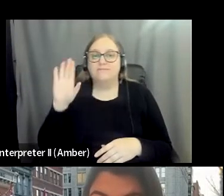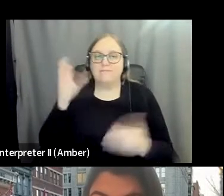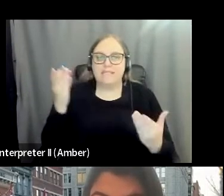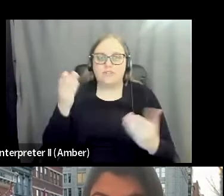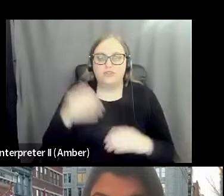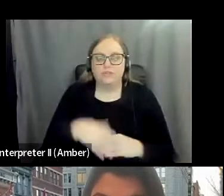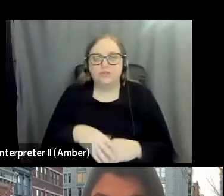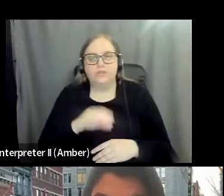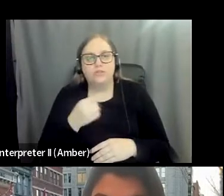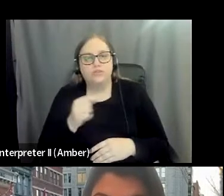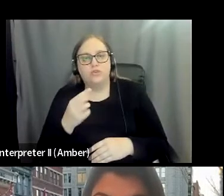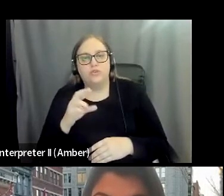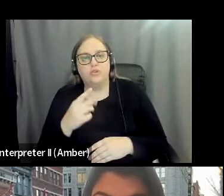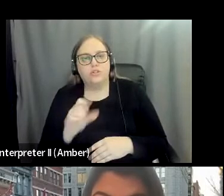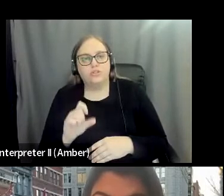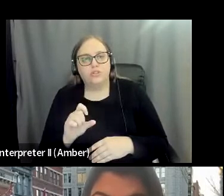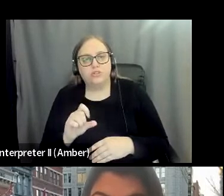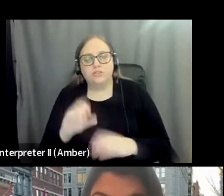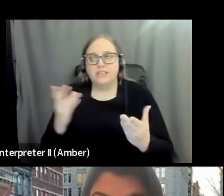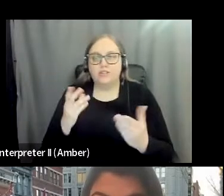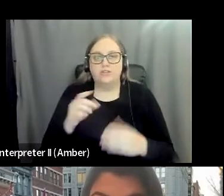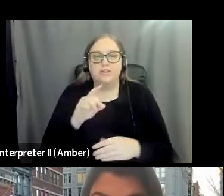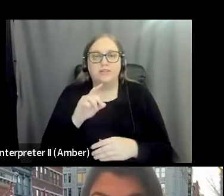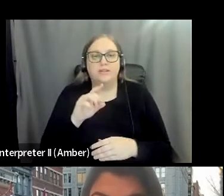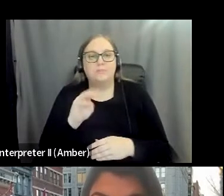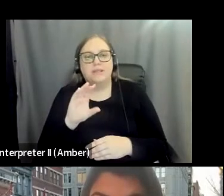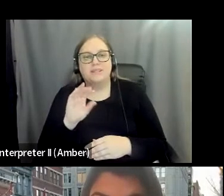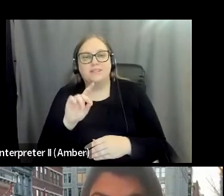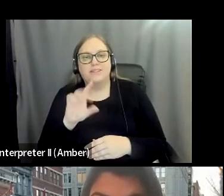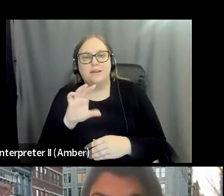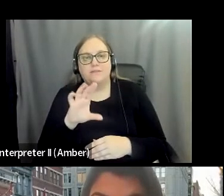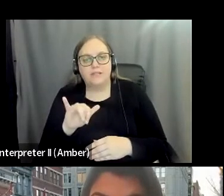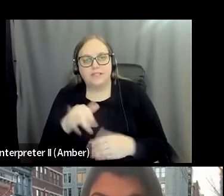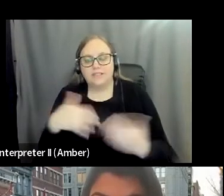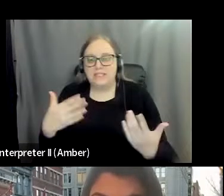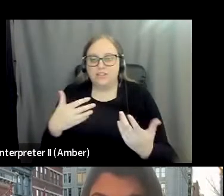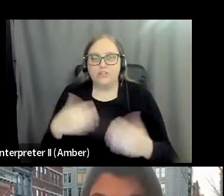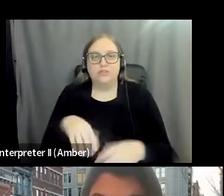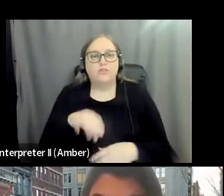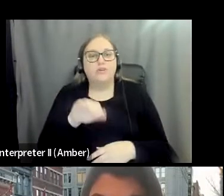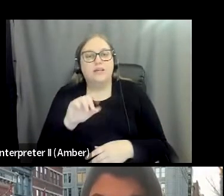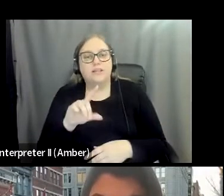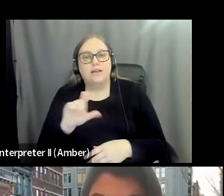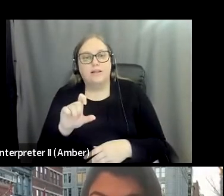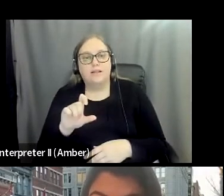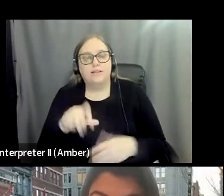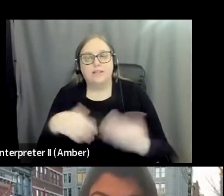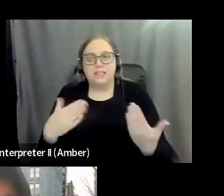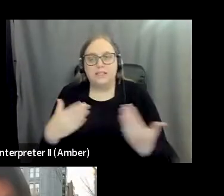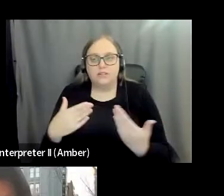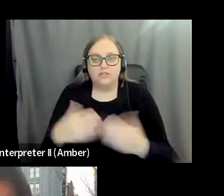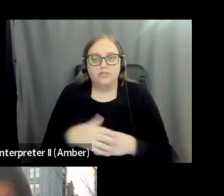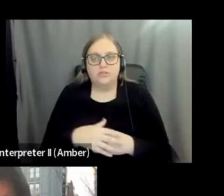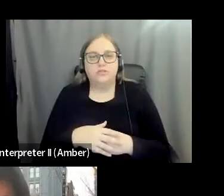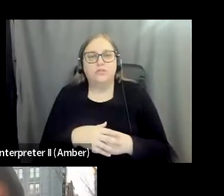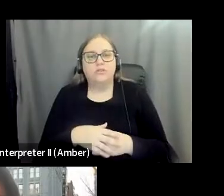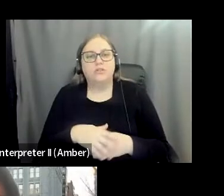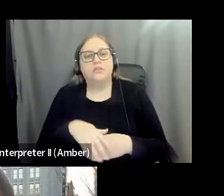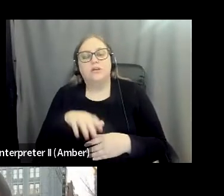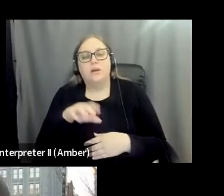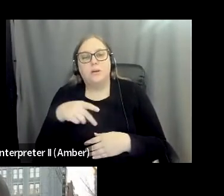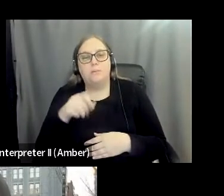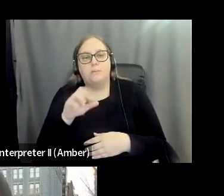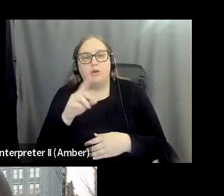Councilmember Lewis George. Here. Councilmember McDuffie. Here. Councilmember Nadeau. Here. Councilmember Parker.